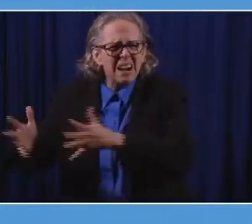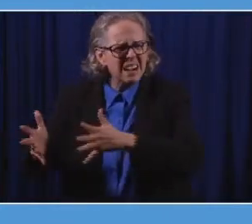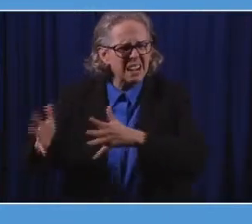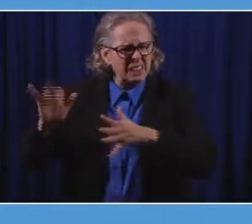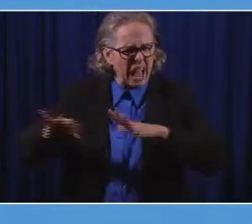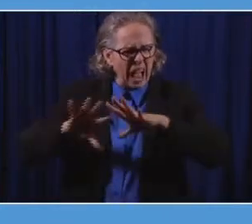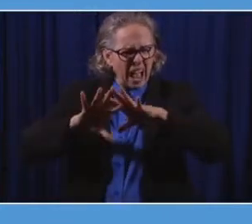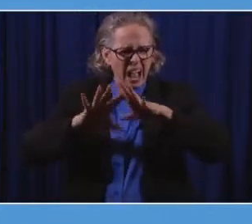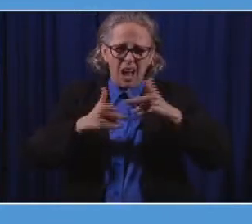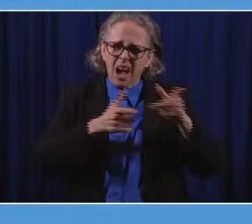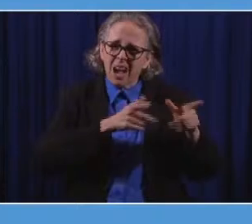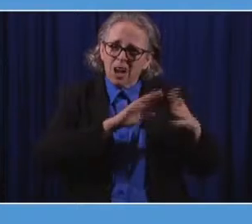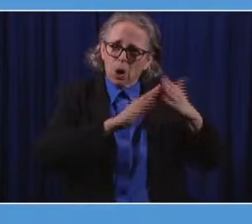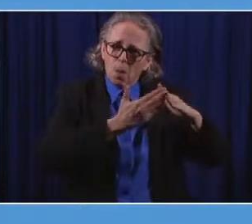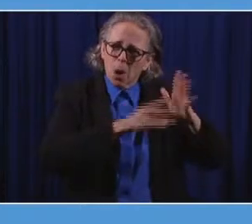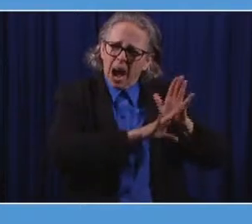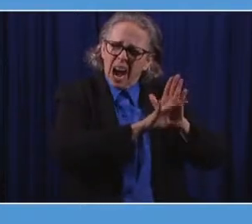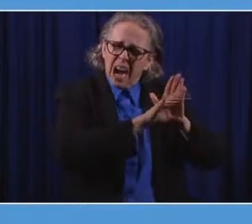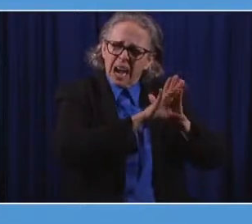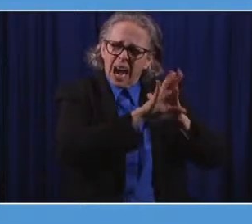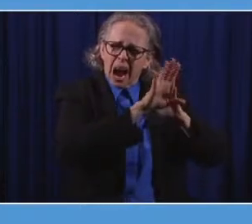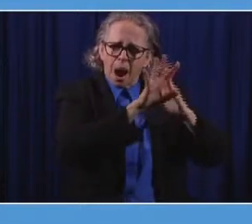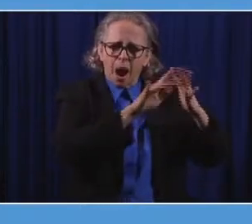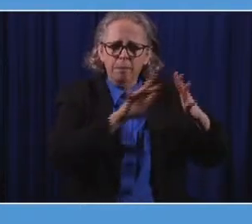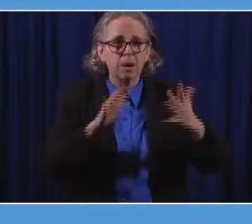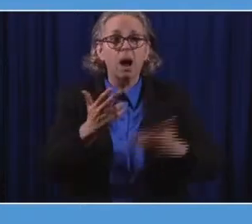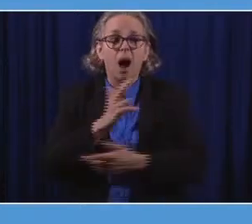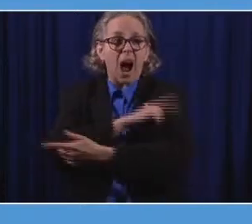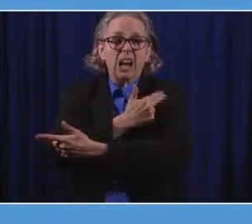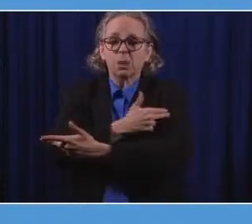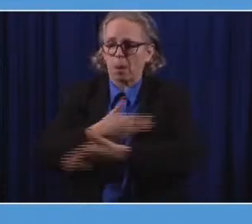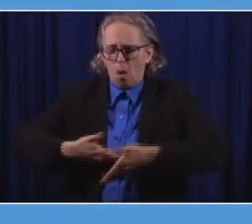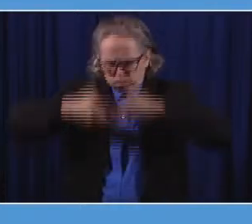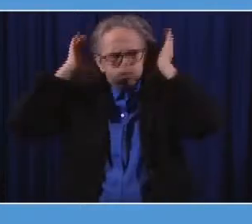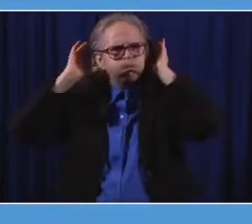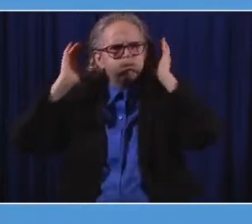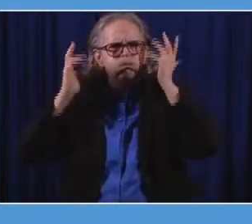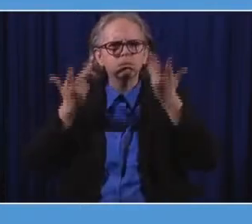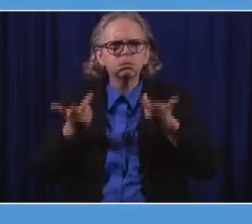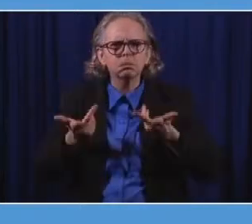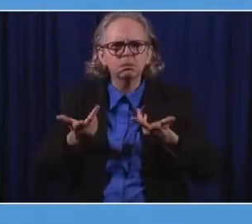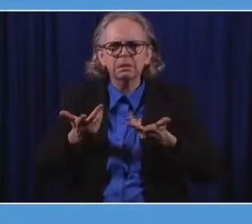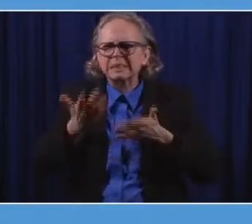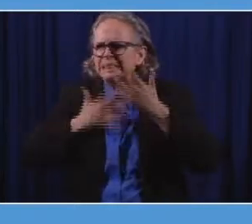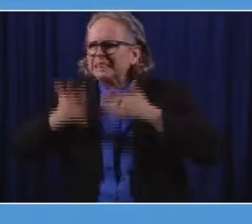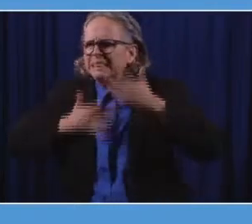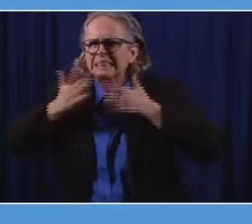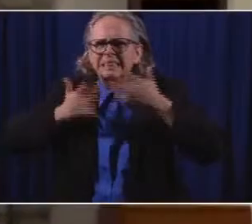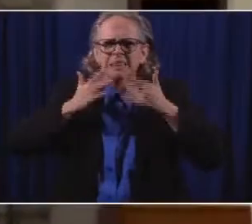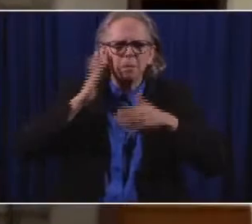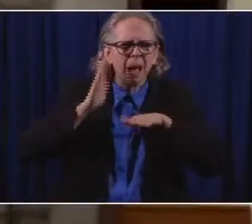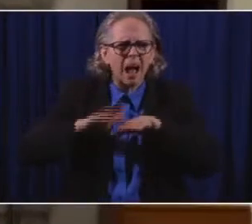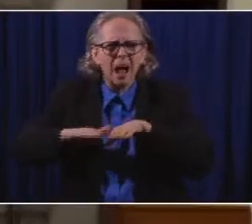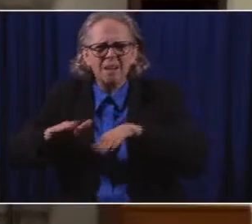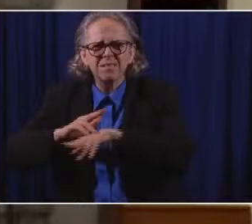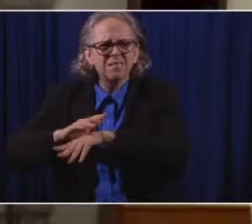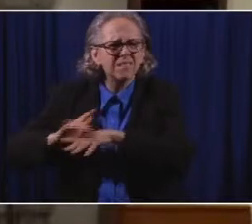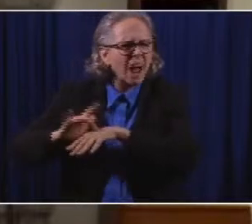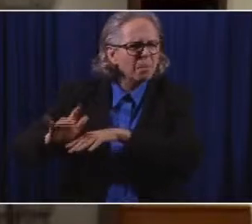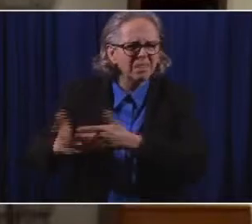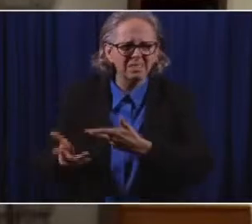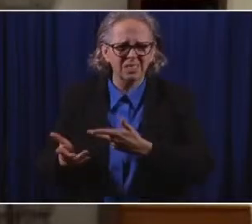possibly can see our hospitals overrun, things that we've seen on TV but have not yet experienced in Ohio. And it's something that